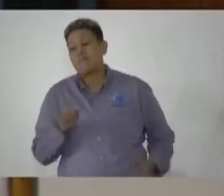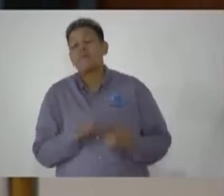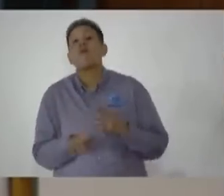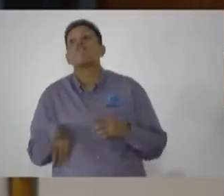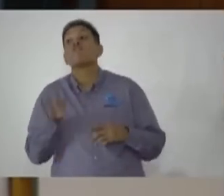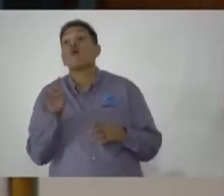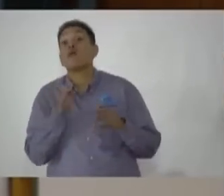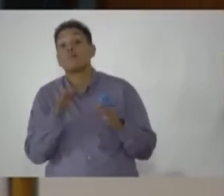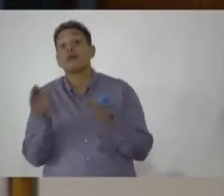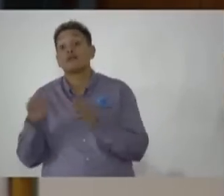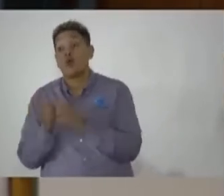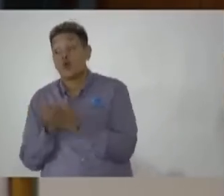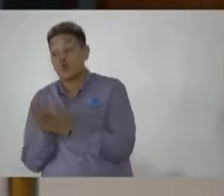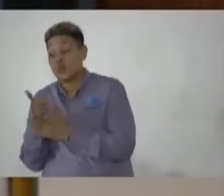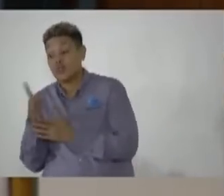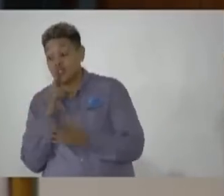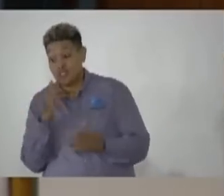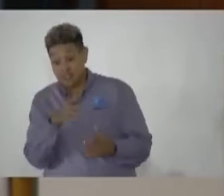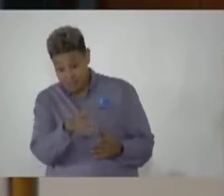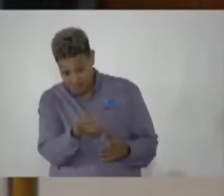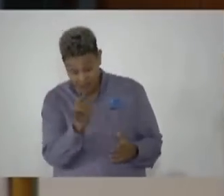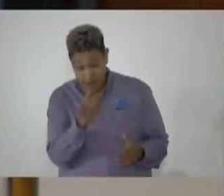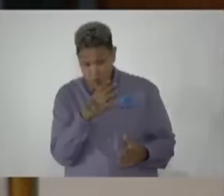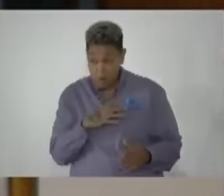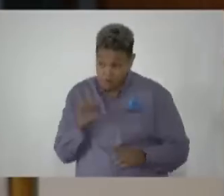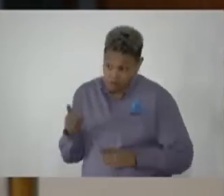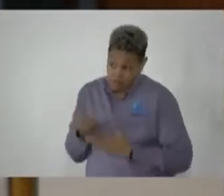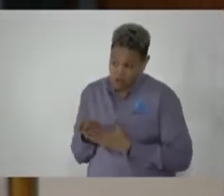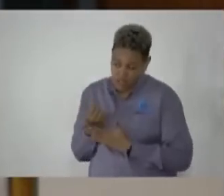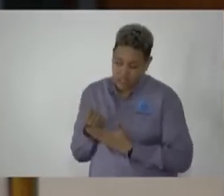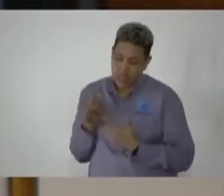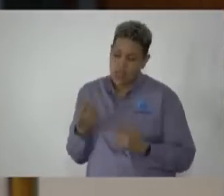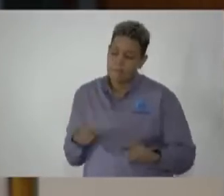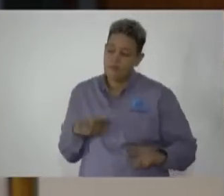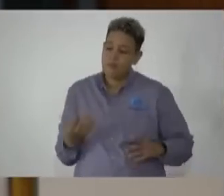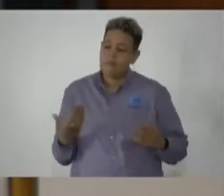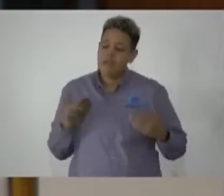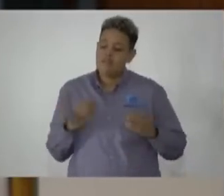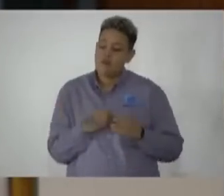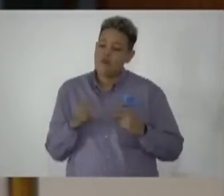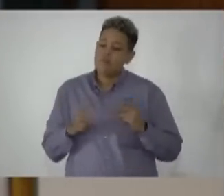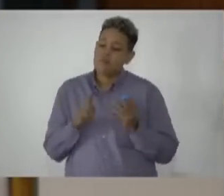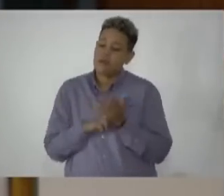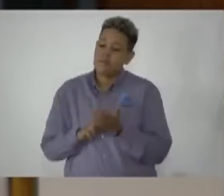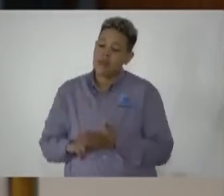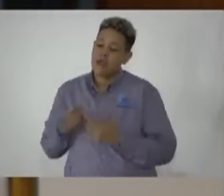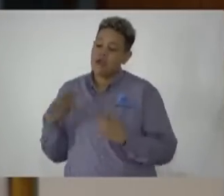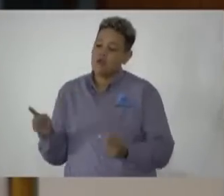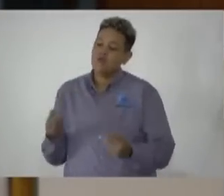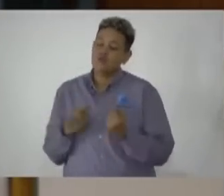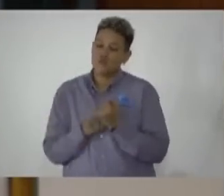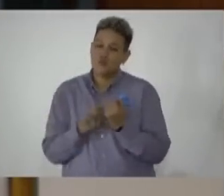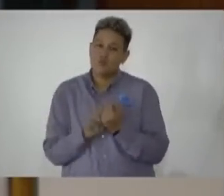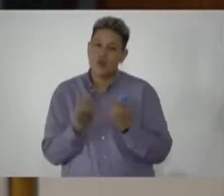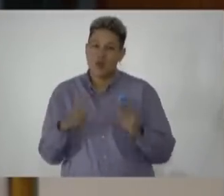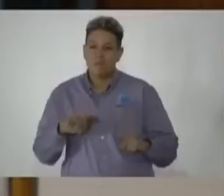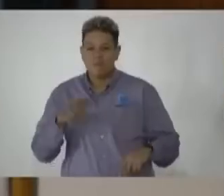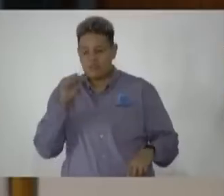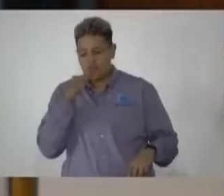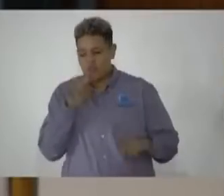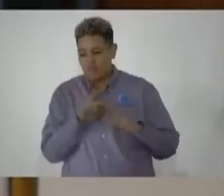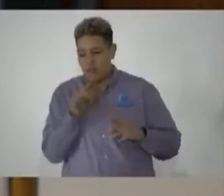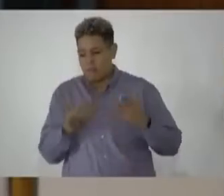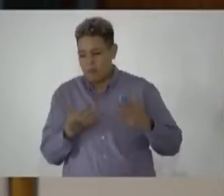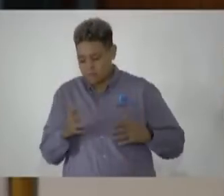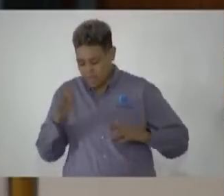found a mechanism through which to channel that we might have better support. Certainly, I suspect we suffer from